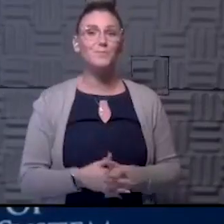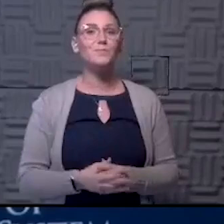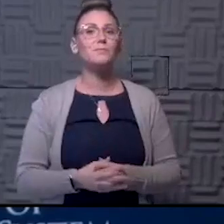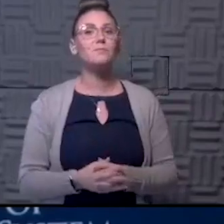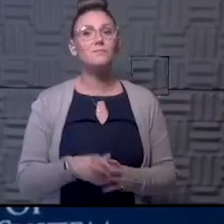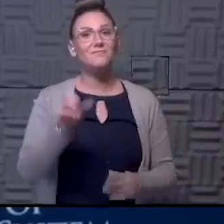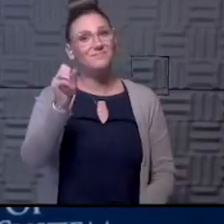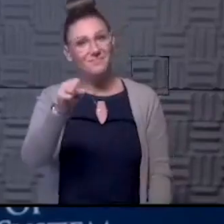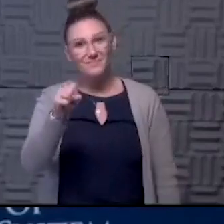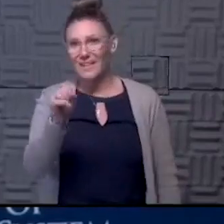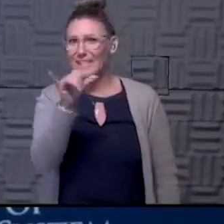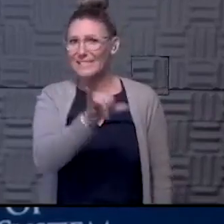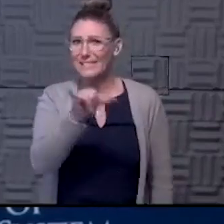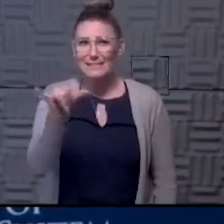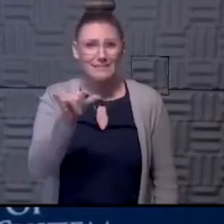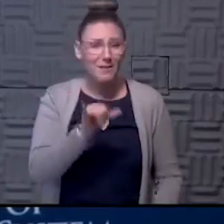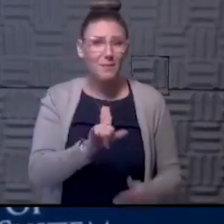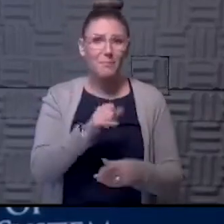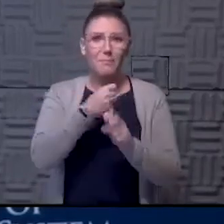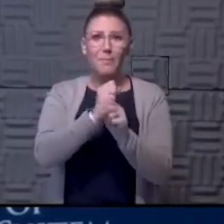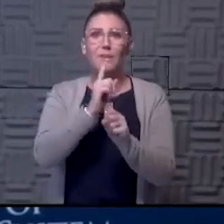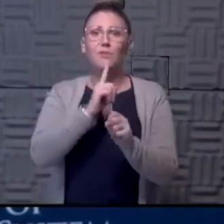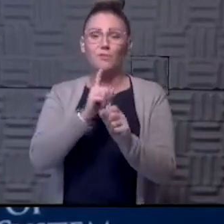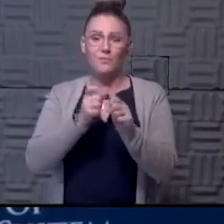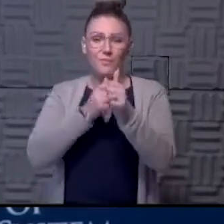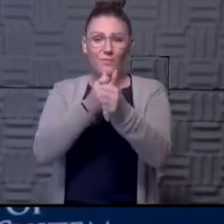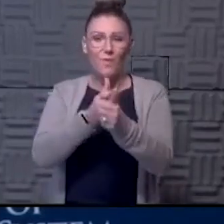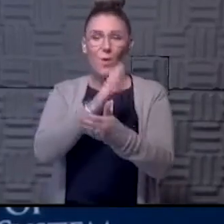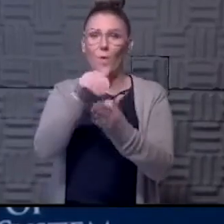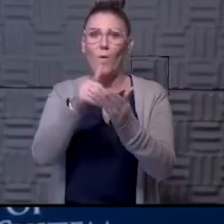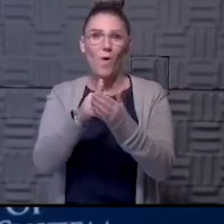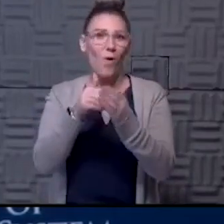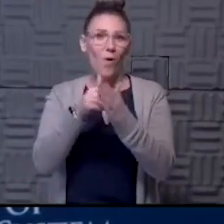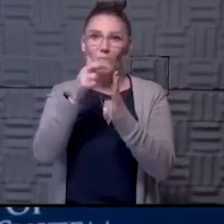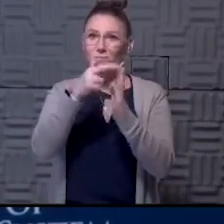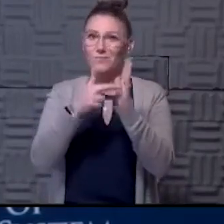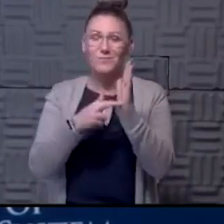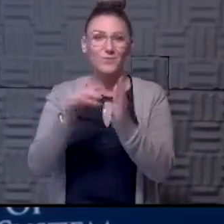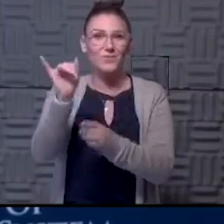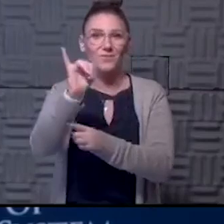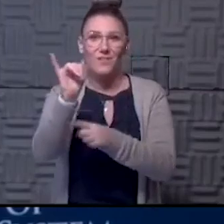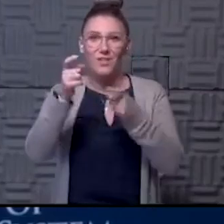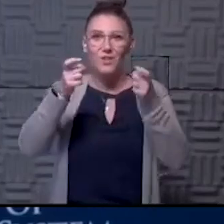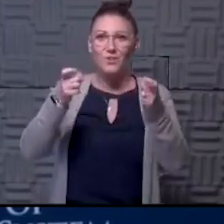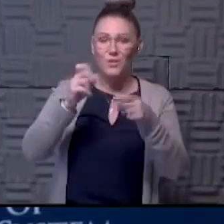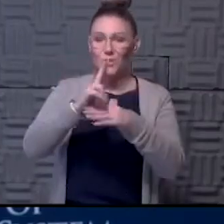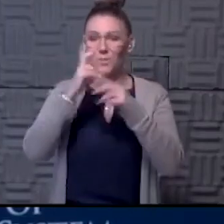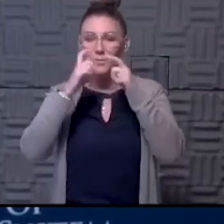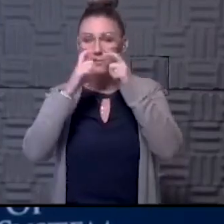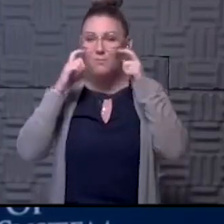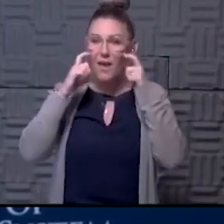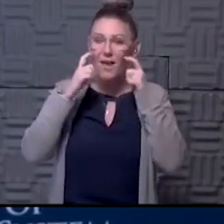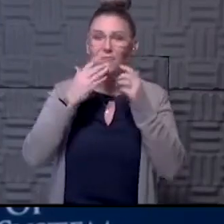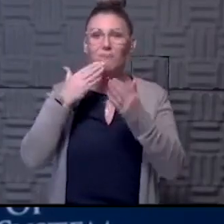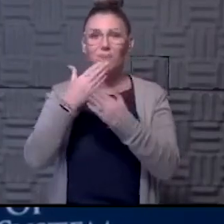Yeah, I think, same things. I think it's make sure we follow our, pillars of infection control, wear that mask, good hand